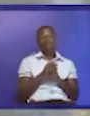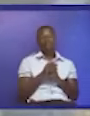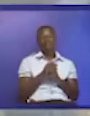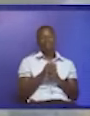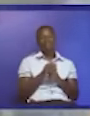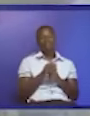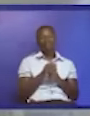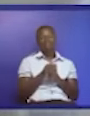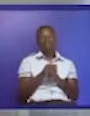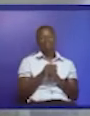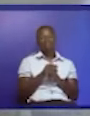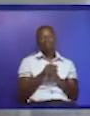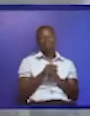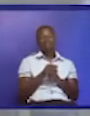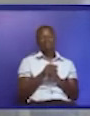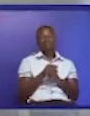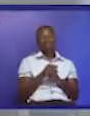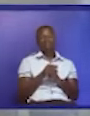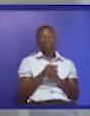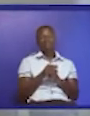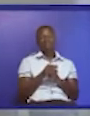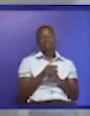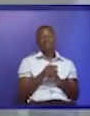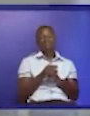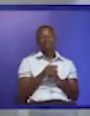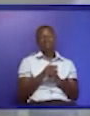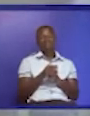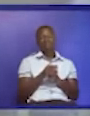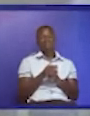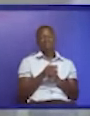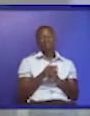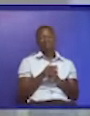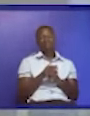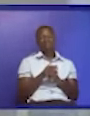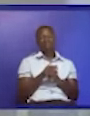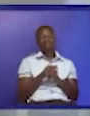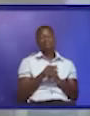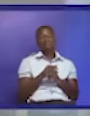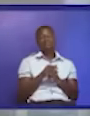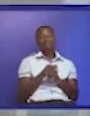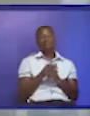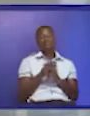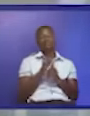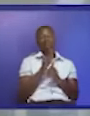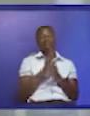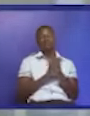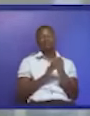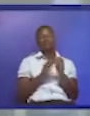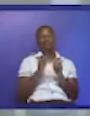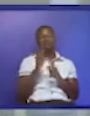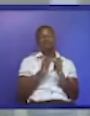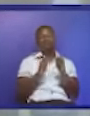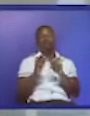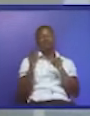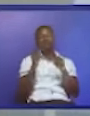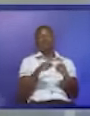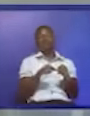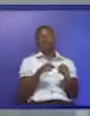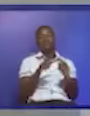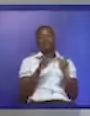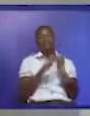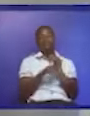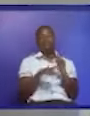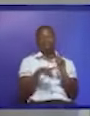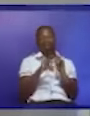parusiata, shabrandege bariatoka subatianaka. For someone, God brought you here tonight to fan the coals of your prayer